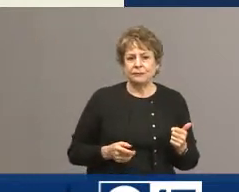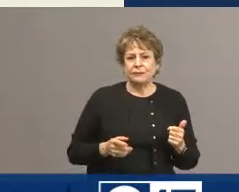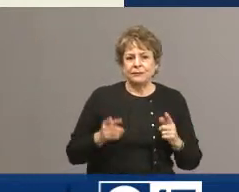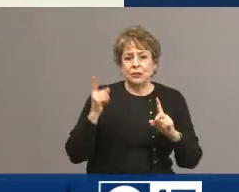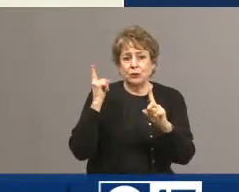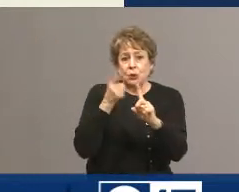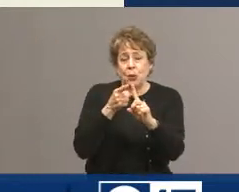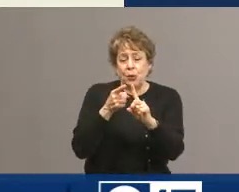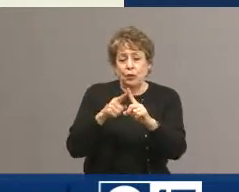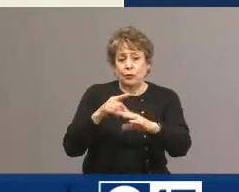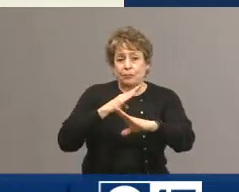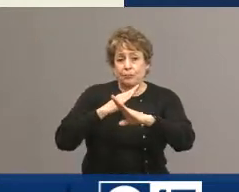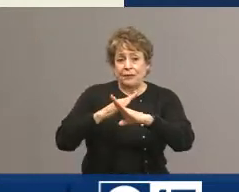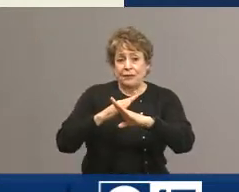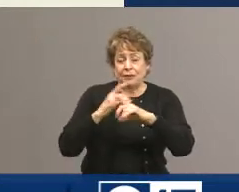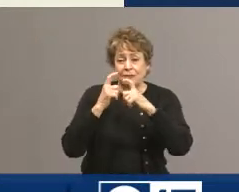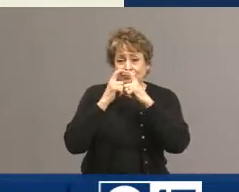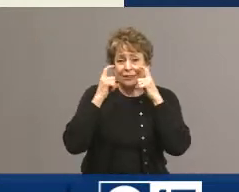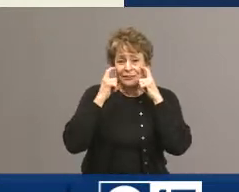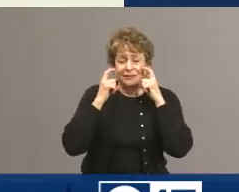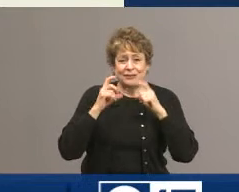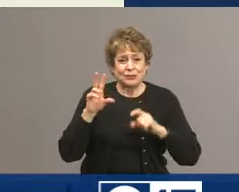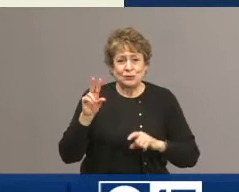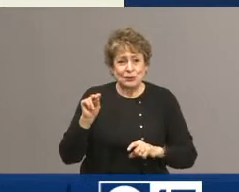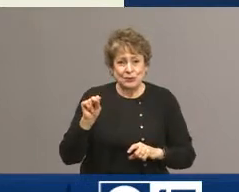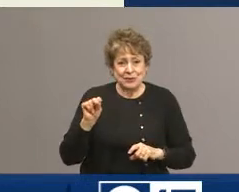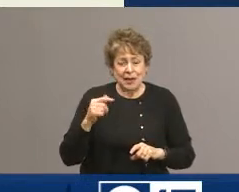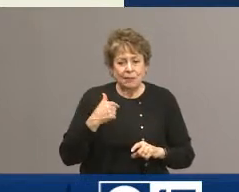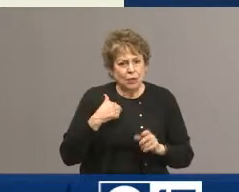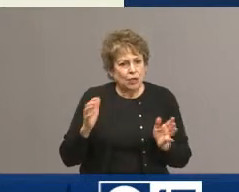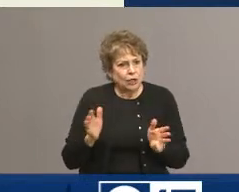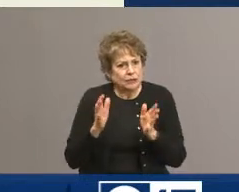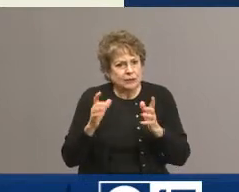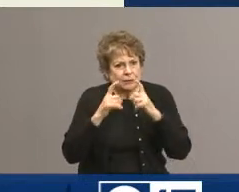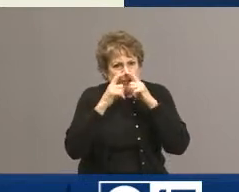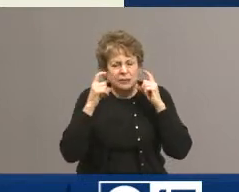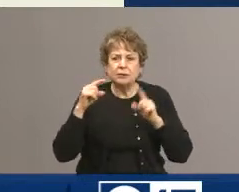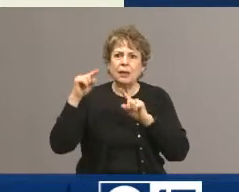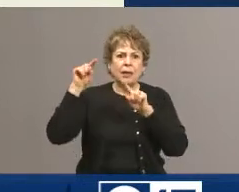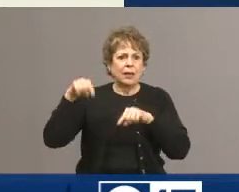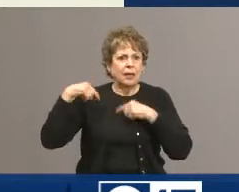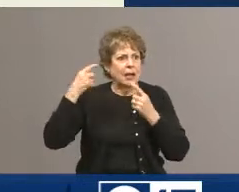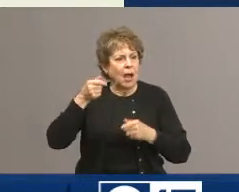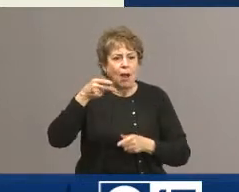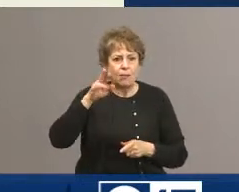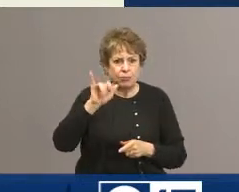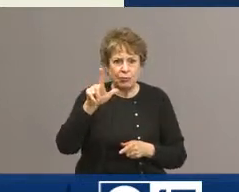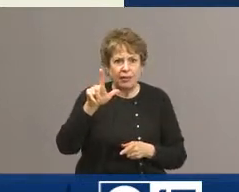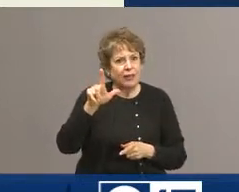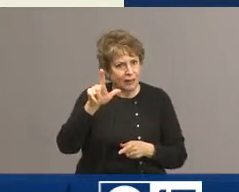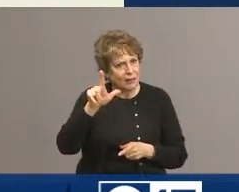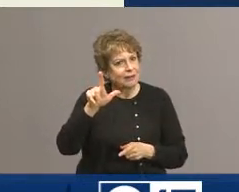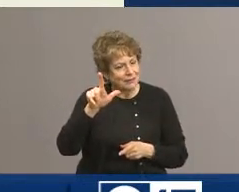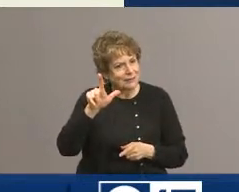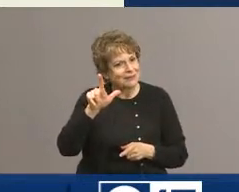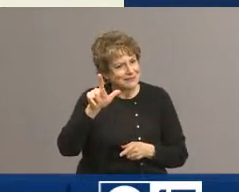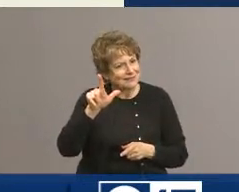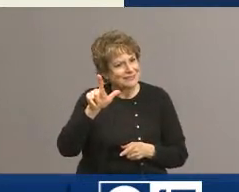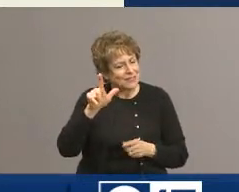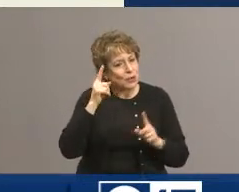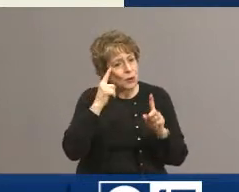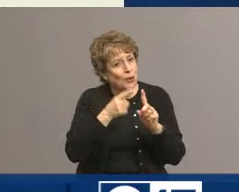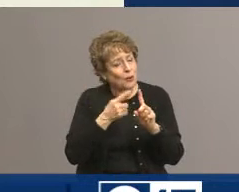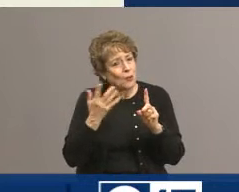since sometime in April. The objective was more around safely and